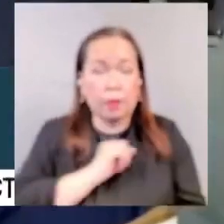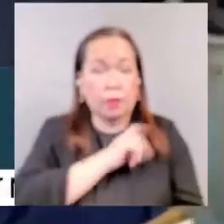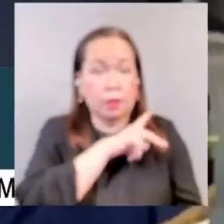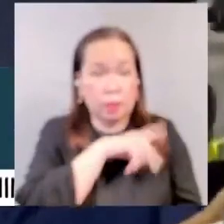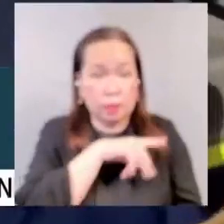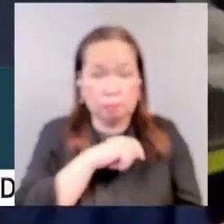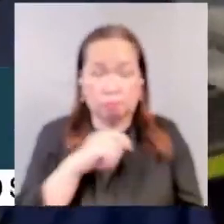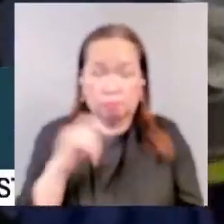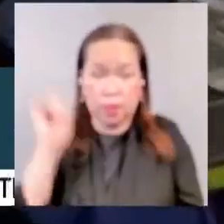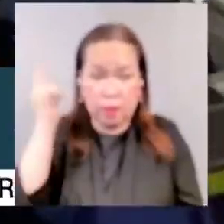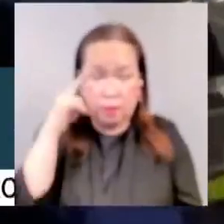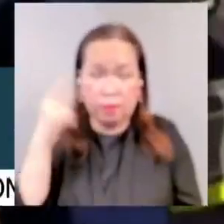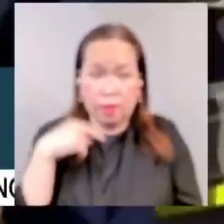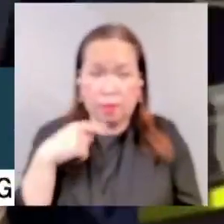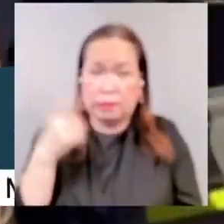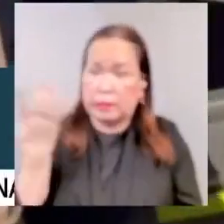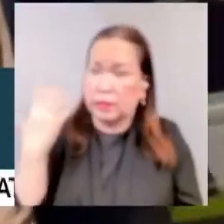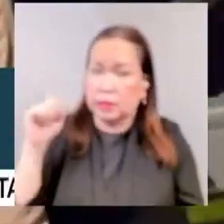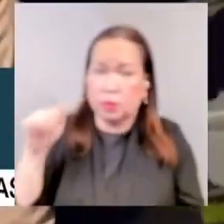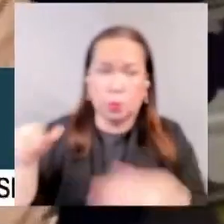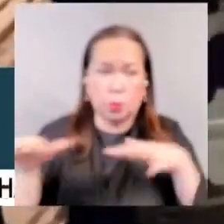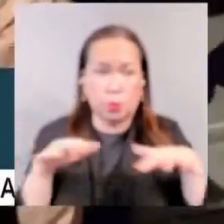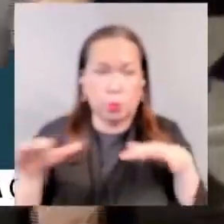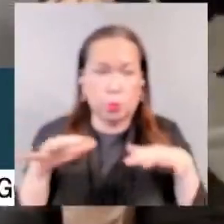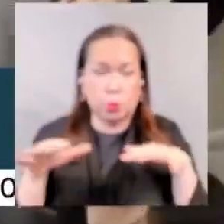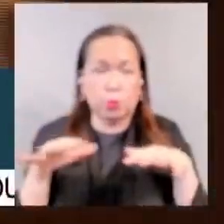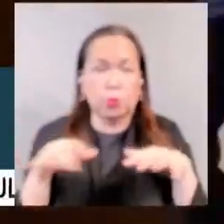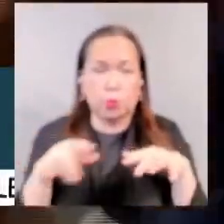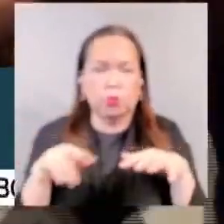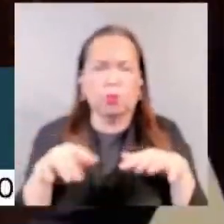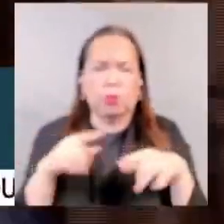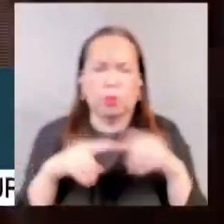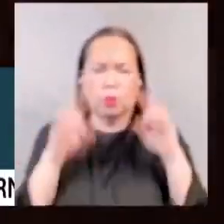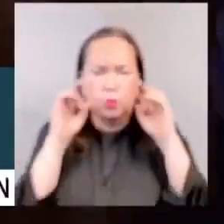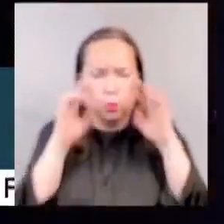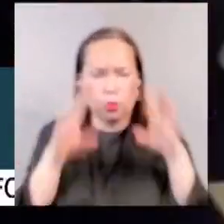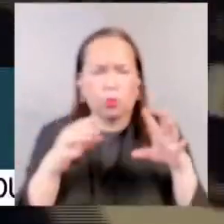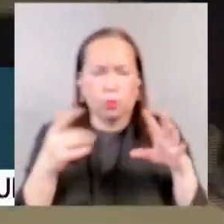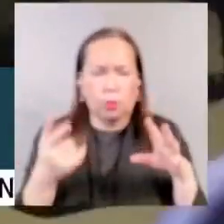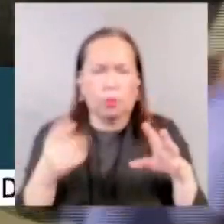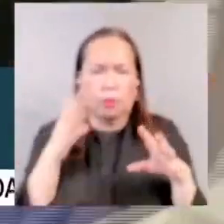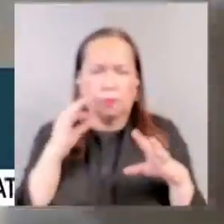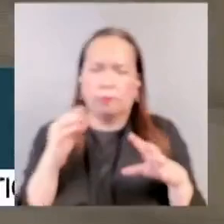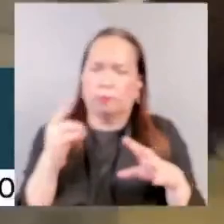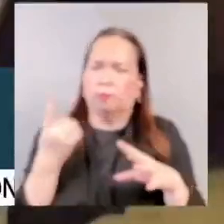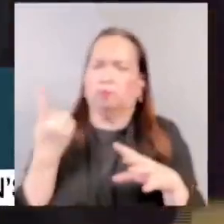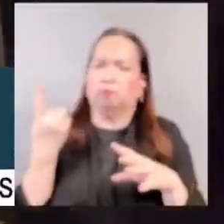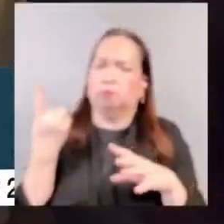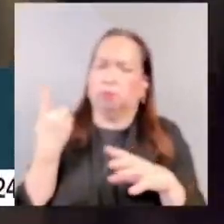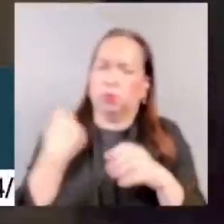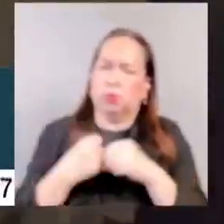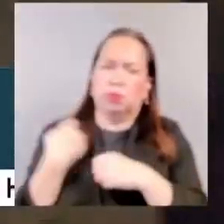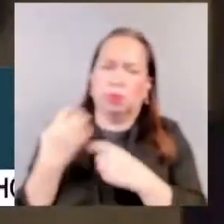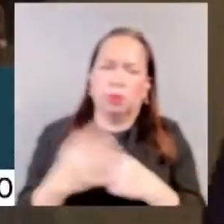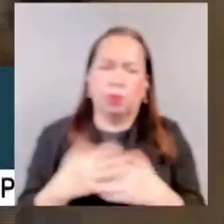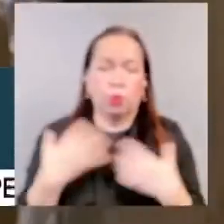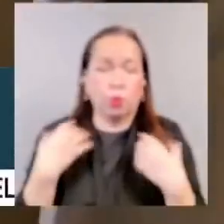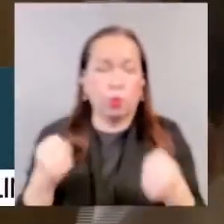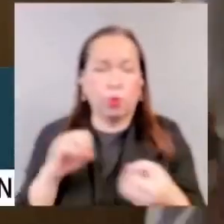Saturday's quakes that hit the western region are the deadliest tremors to rock the country in years. The strongest tremor registered at